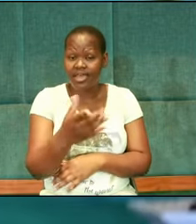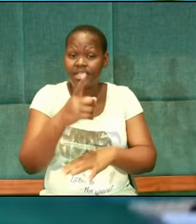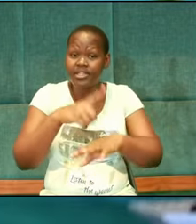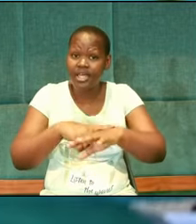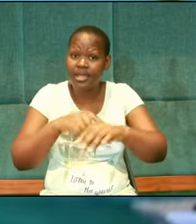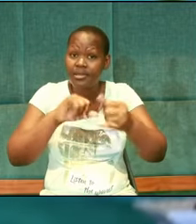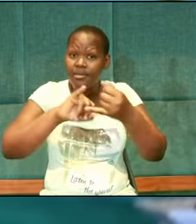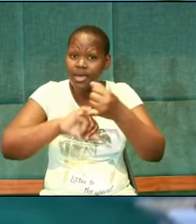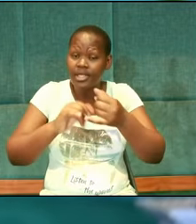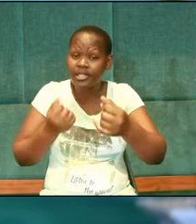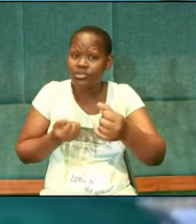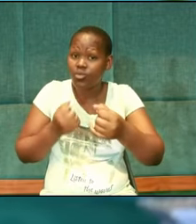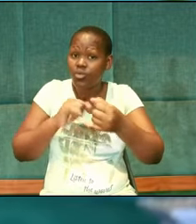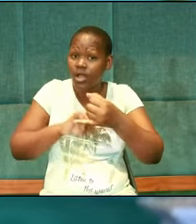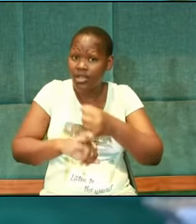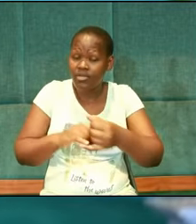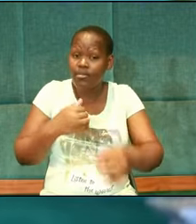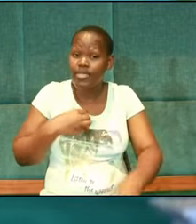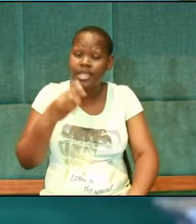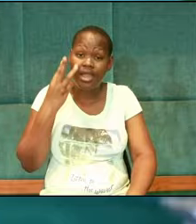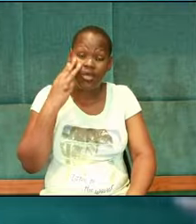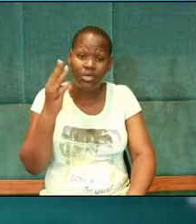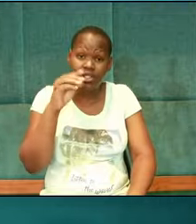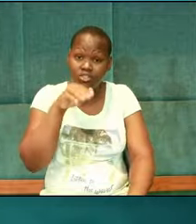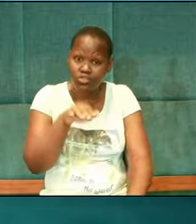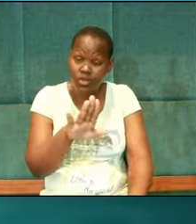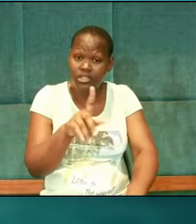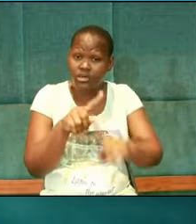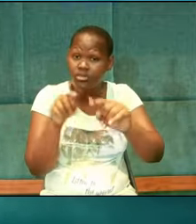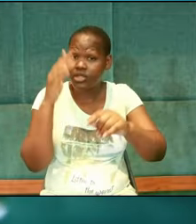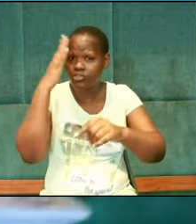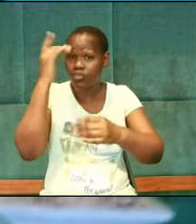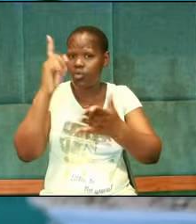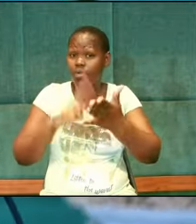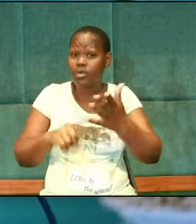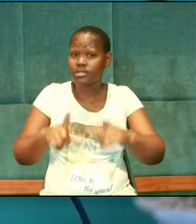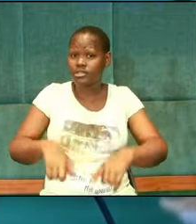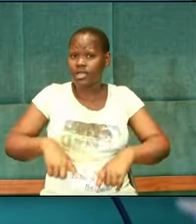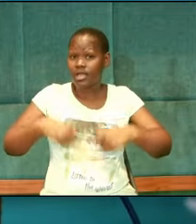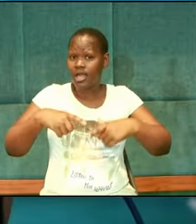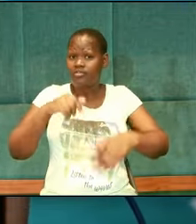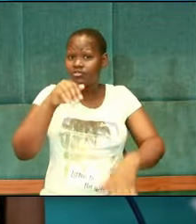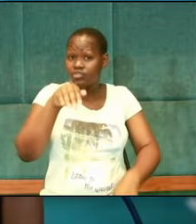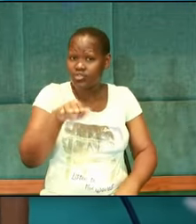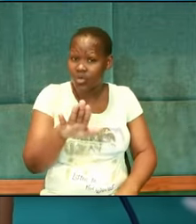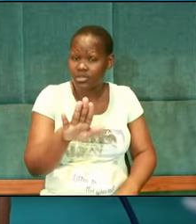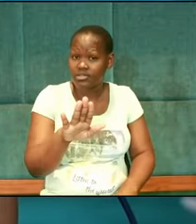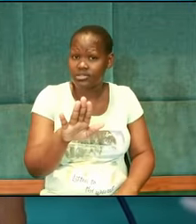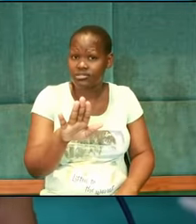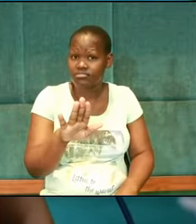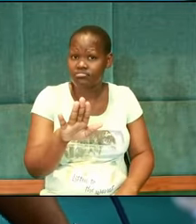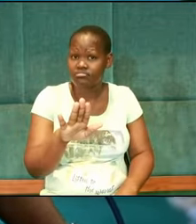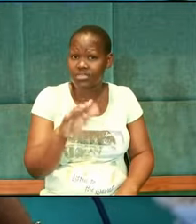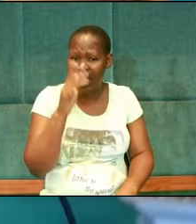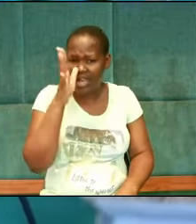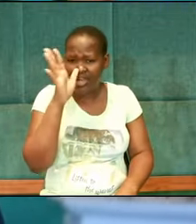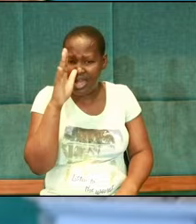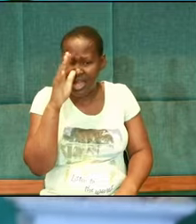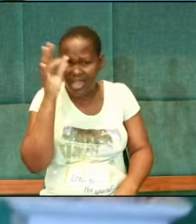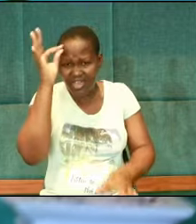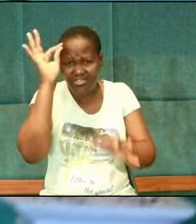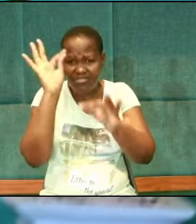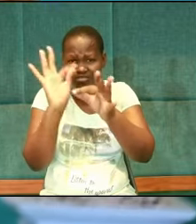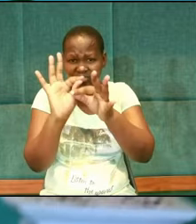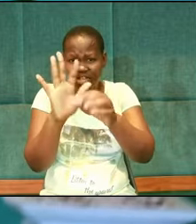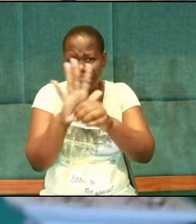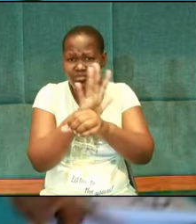your wife. I was a witness. But you know what? Your life, you have been very treacherous. You have been very